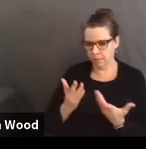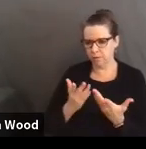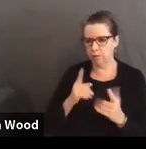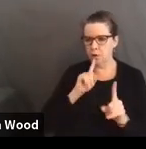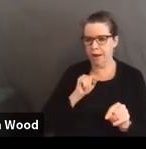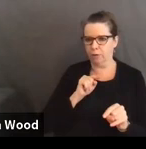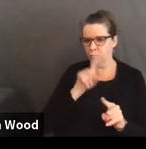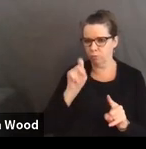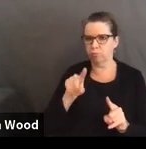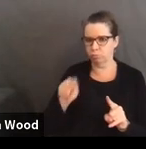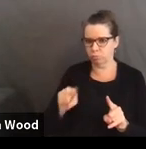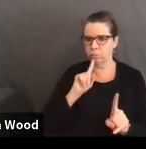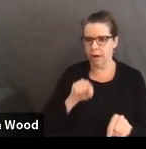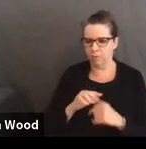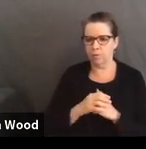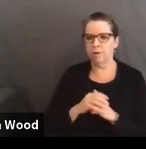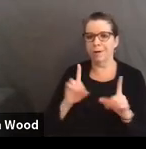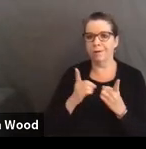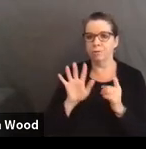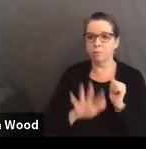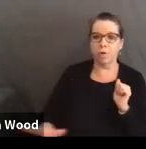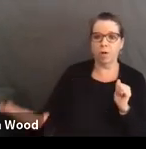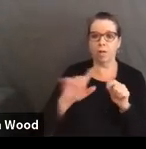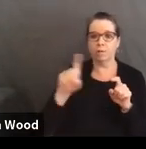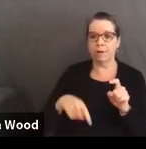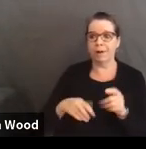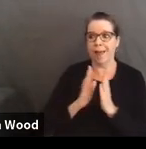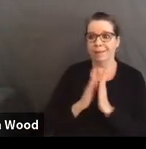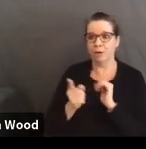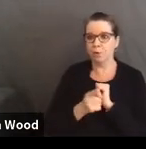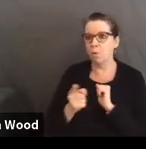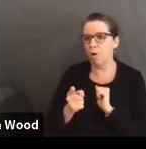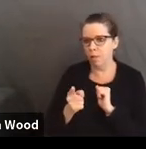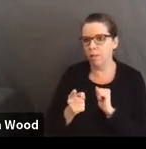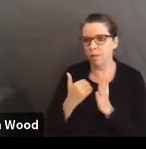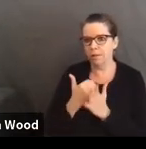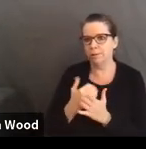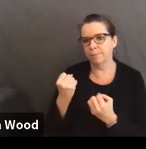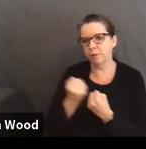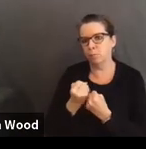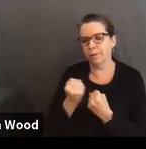that inevitably districts across Texas are asking you all right now.